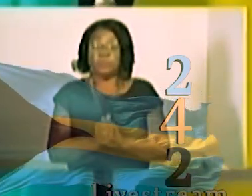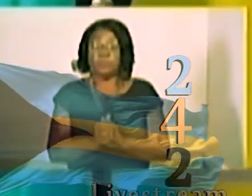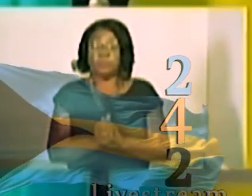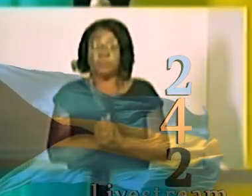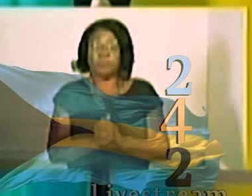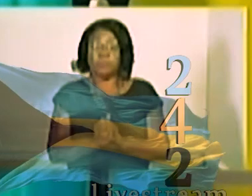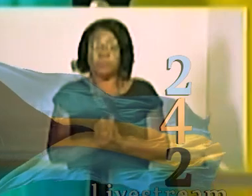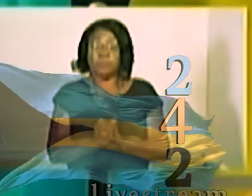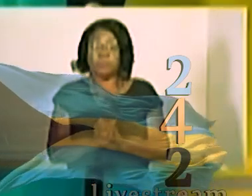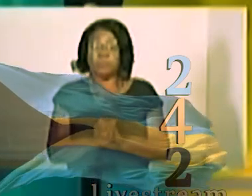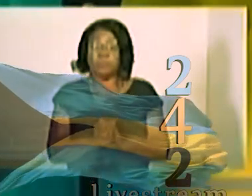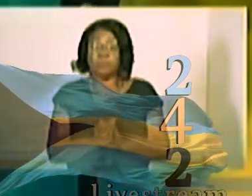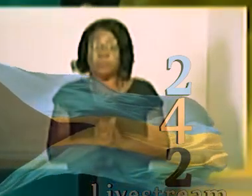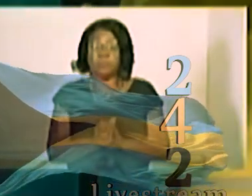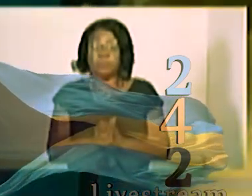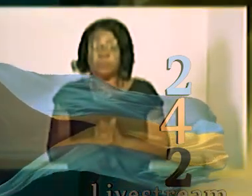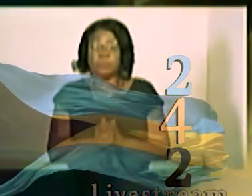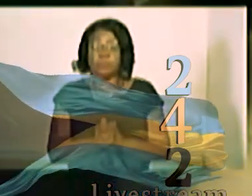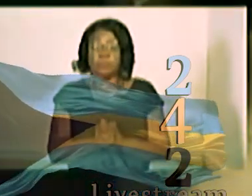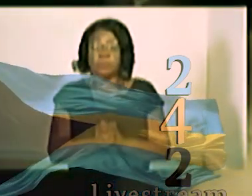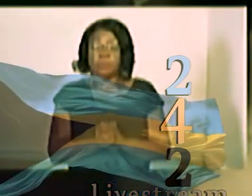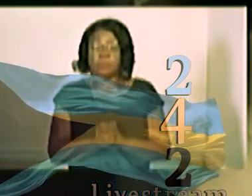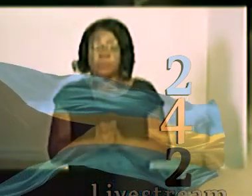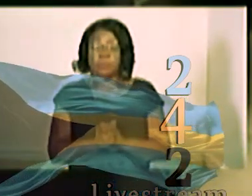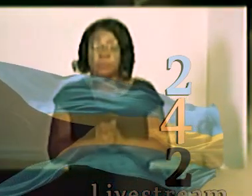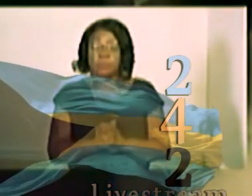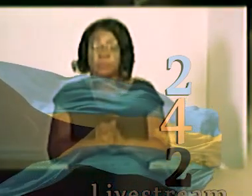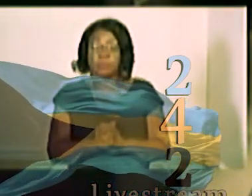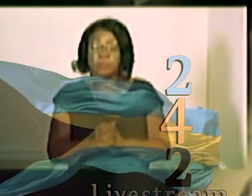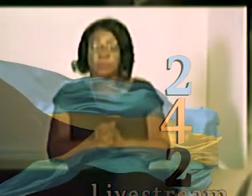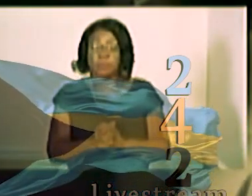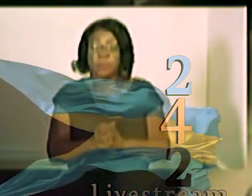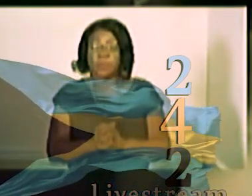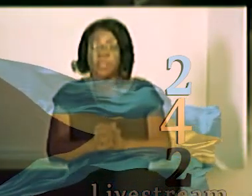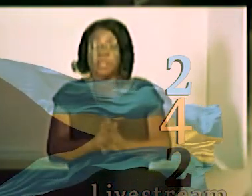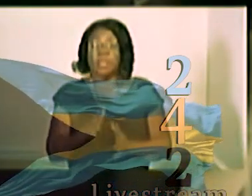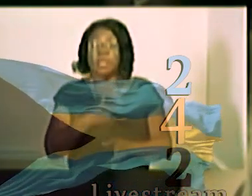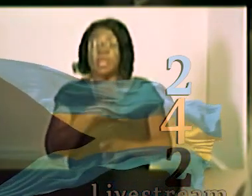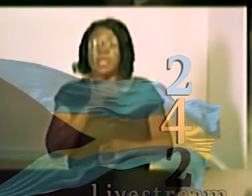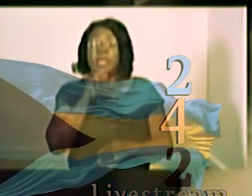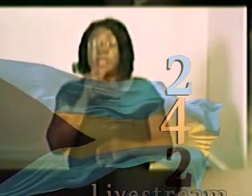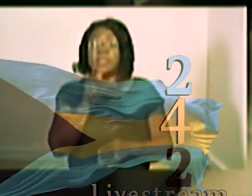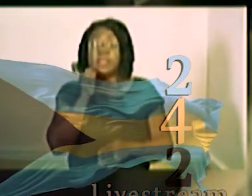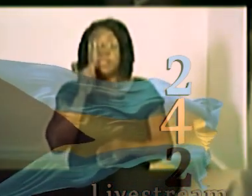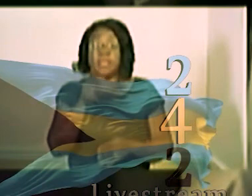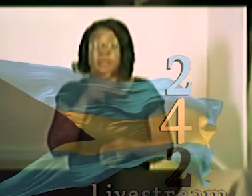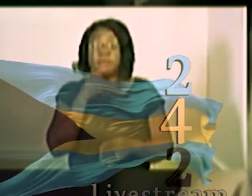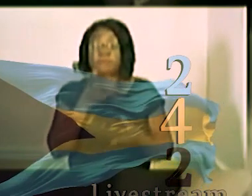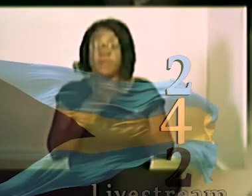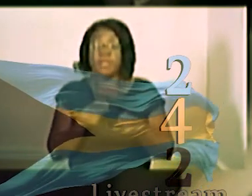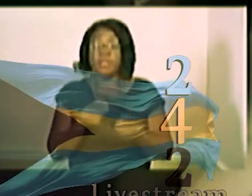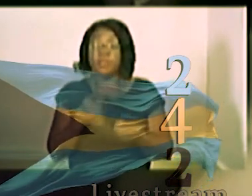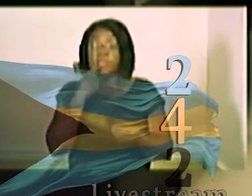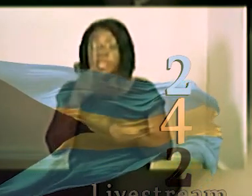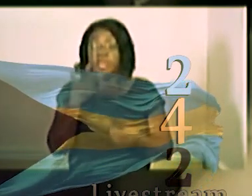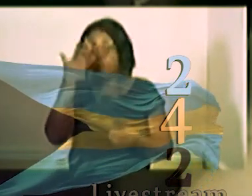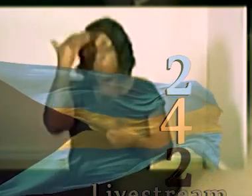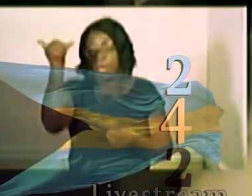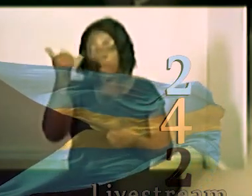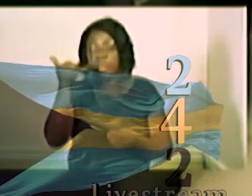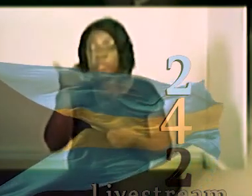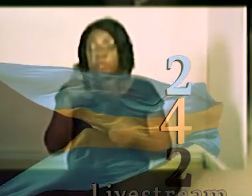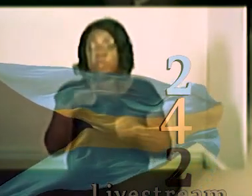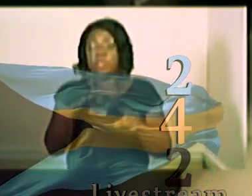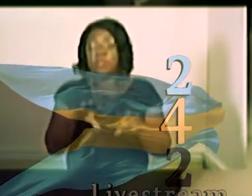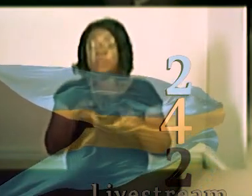My second question now? Yes, you may. Although I didn't feel like you said exactly why you accepted his resignation, Mr. Prime Minister,